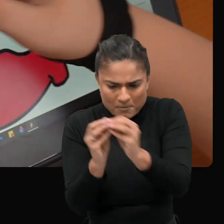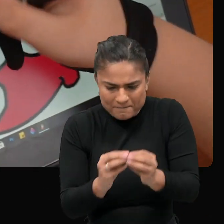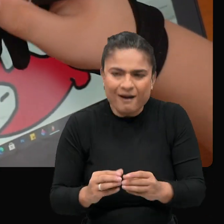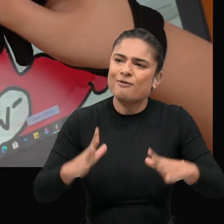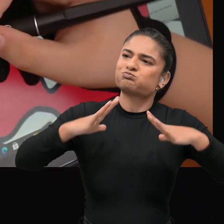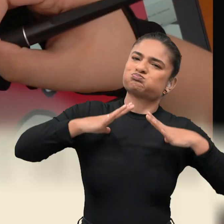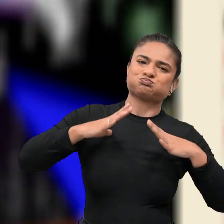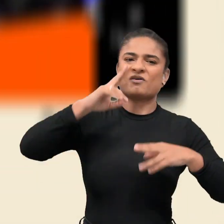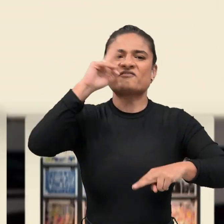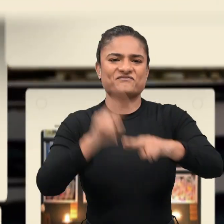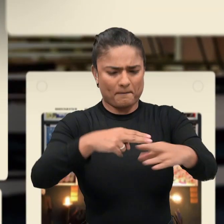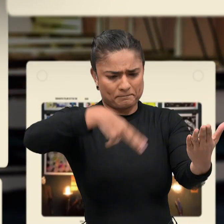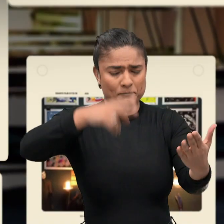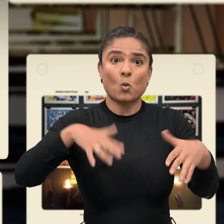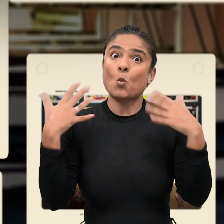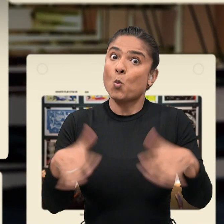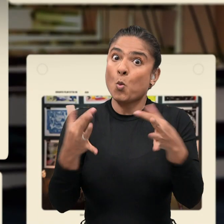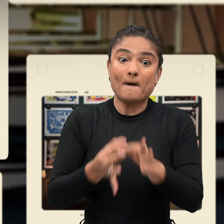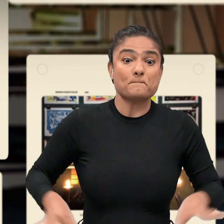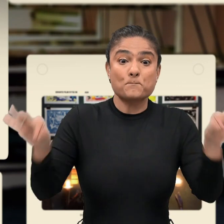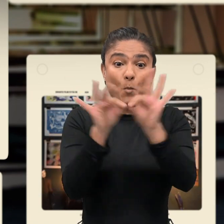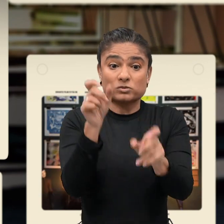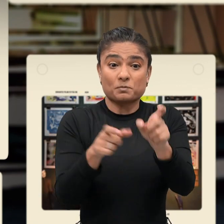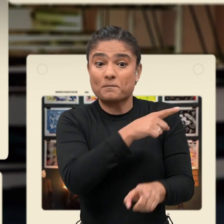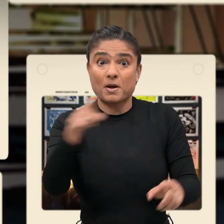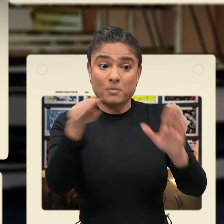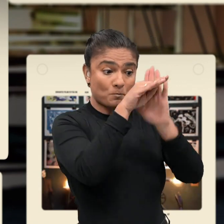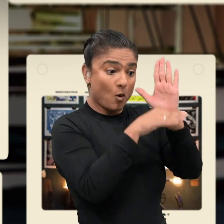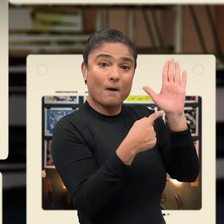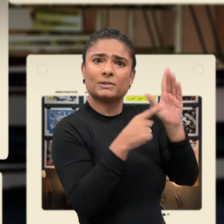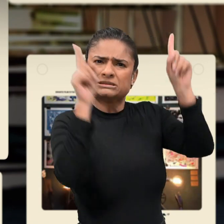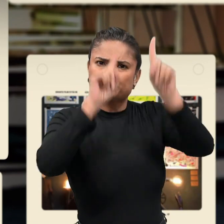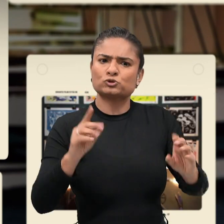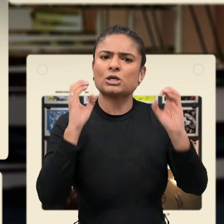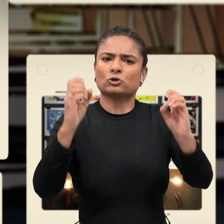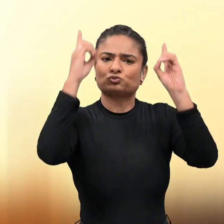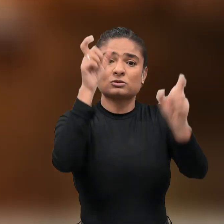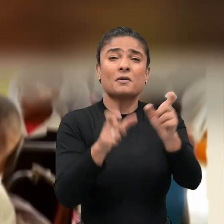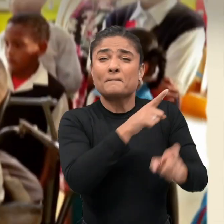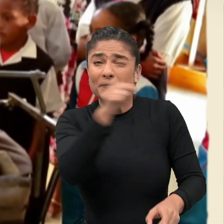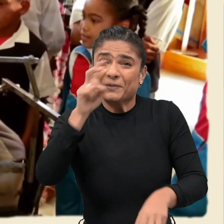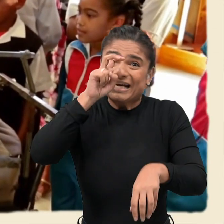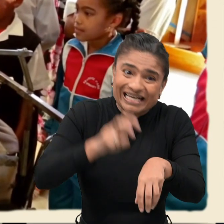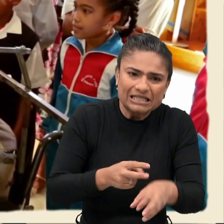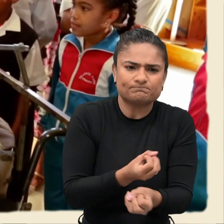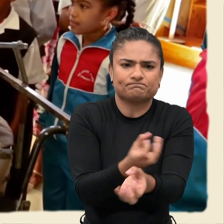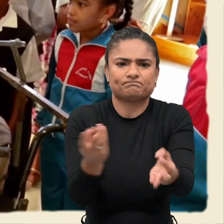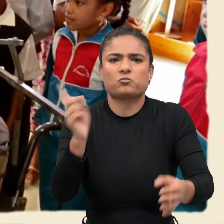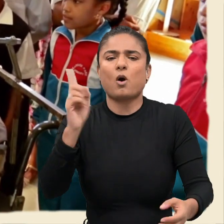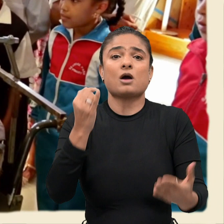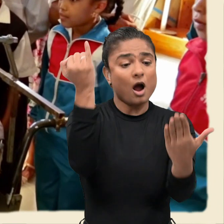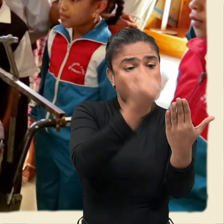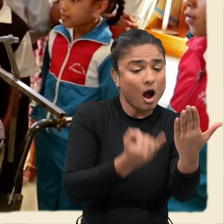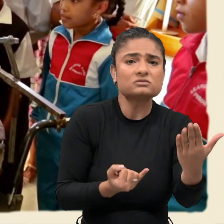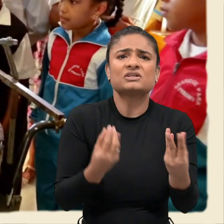and fun. It is an important part of any special education program. People with special needs may